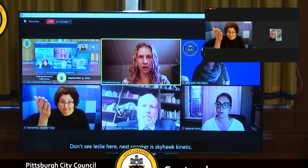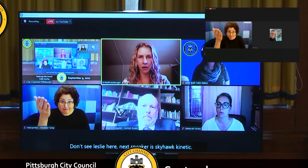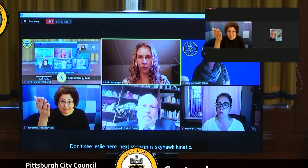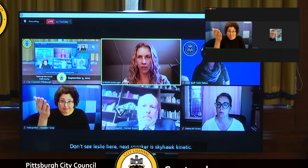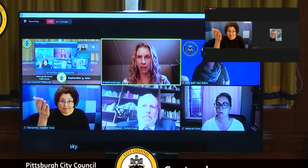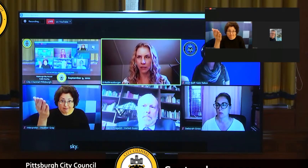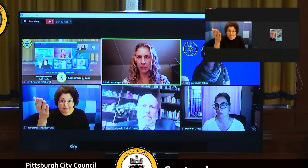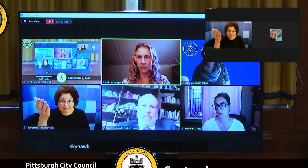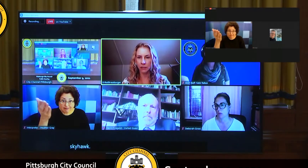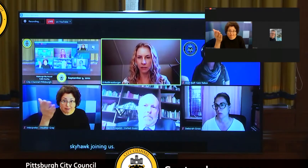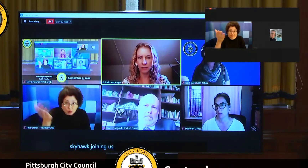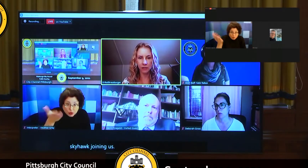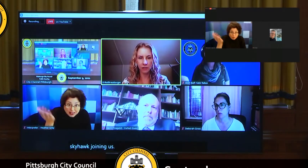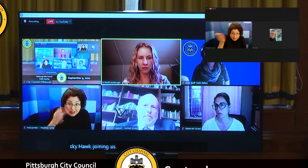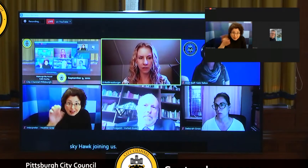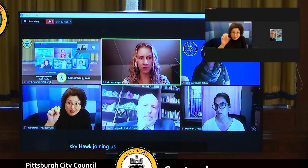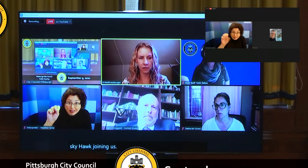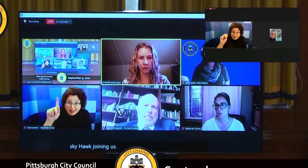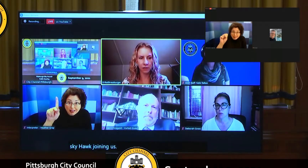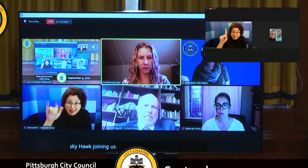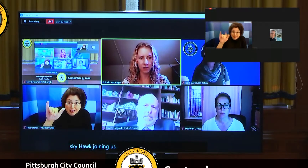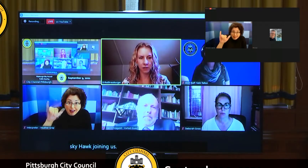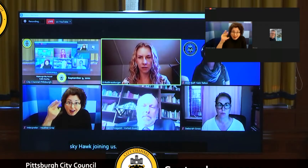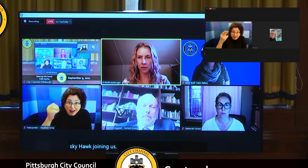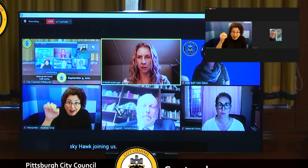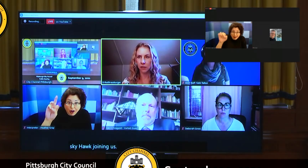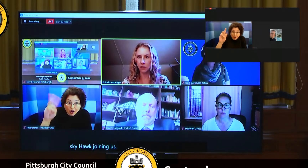Skyhawk joining us.